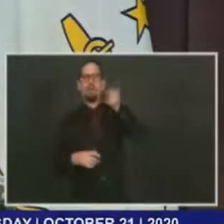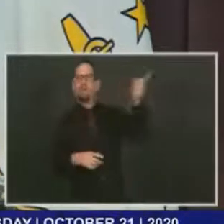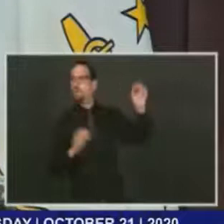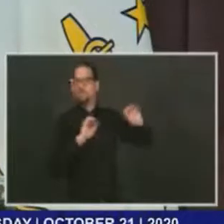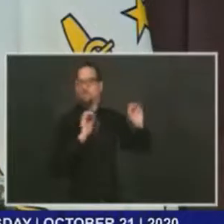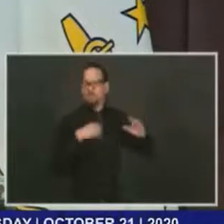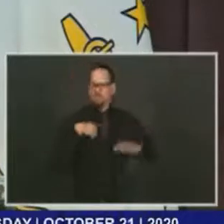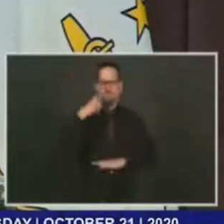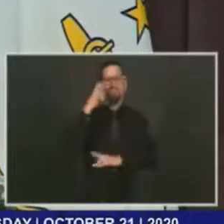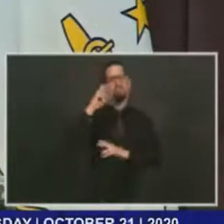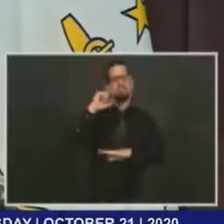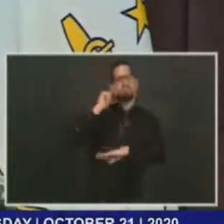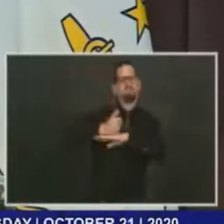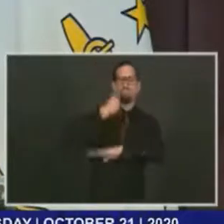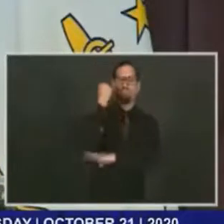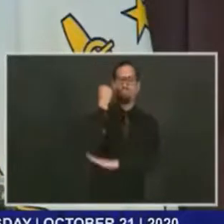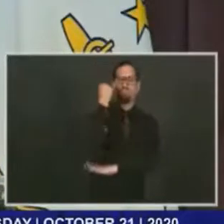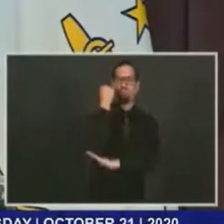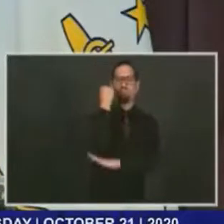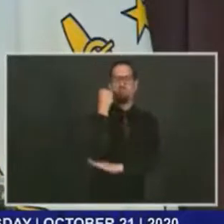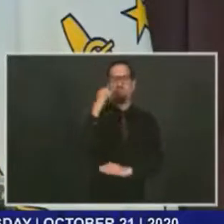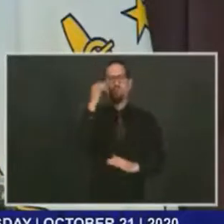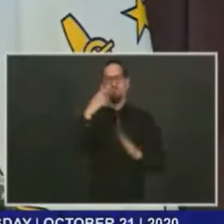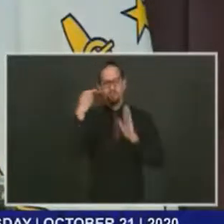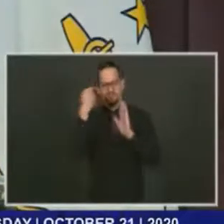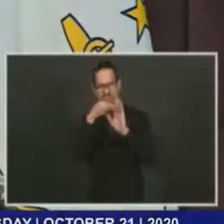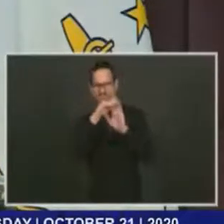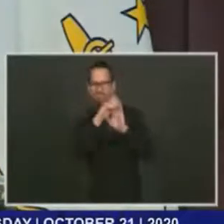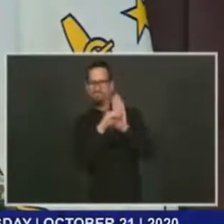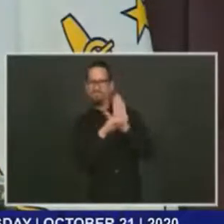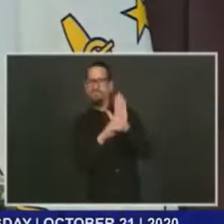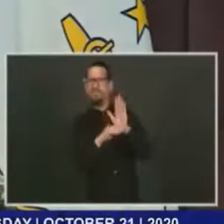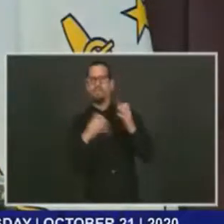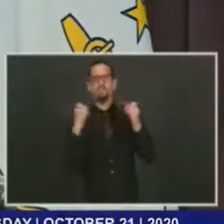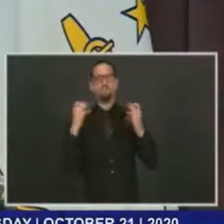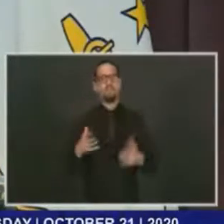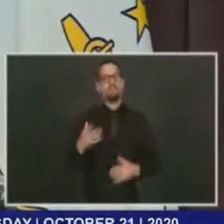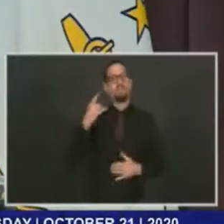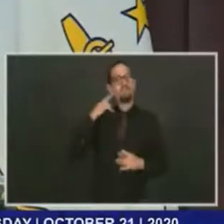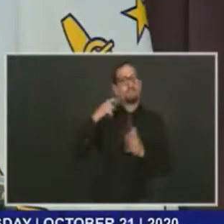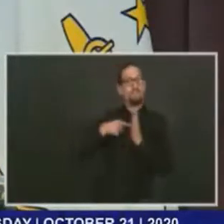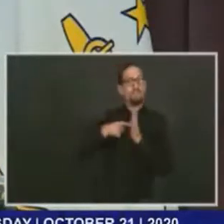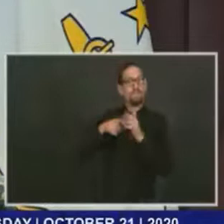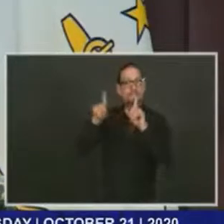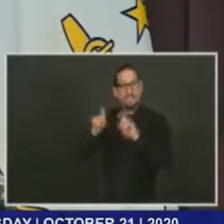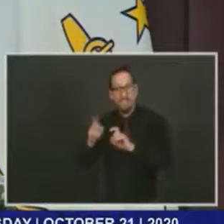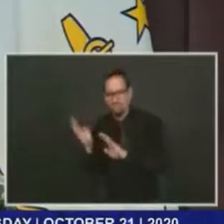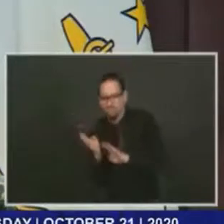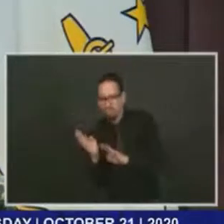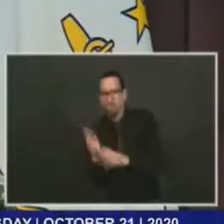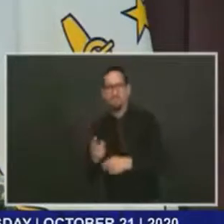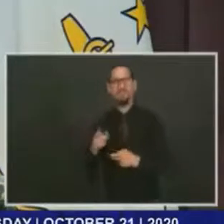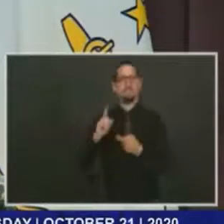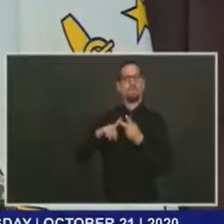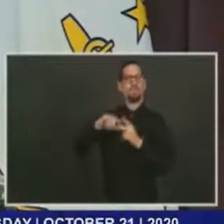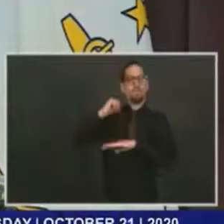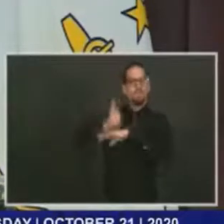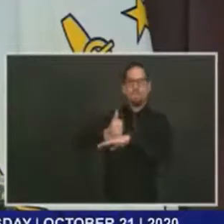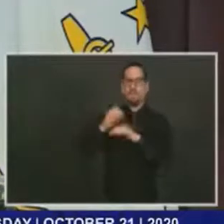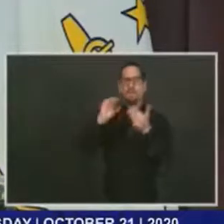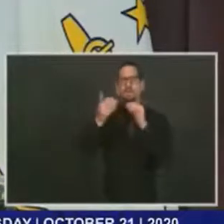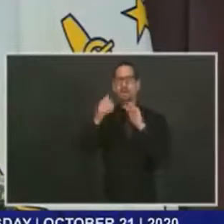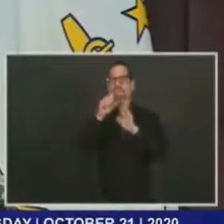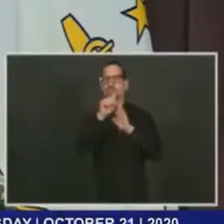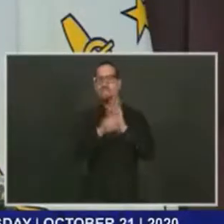know, time and time again, we continue to show the country how this ought to be